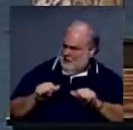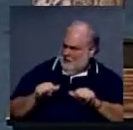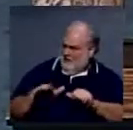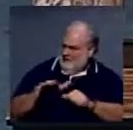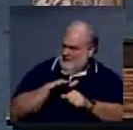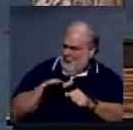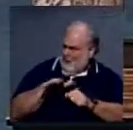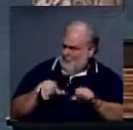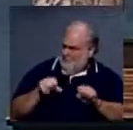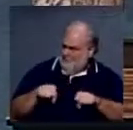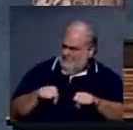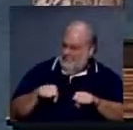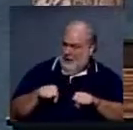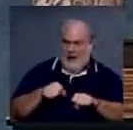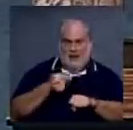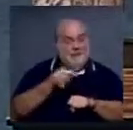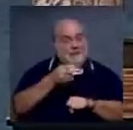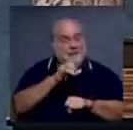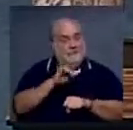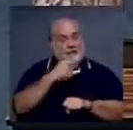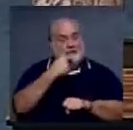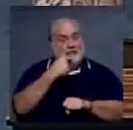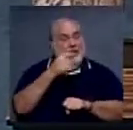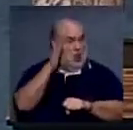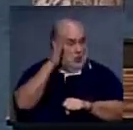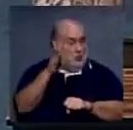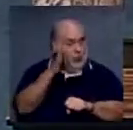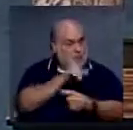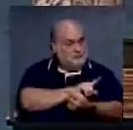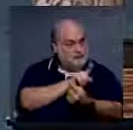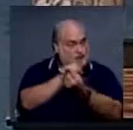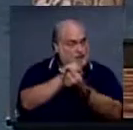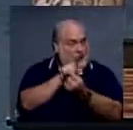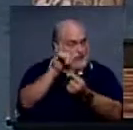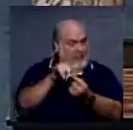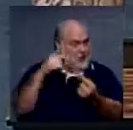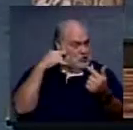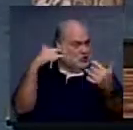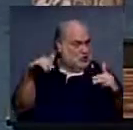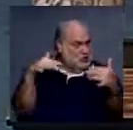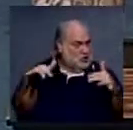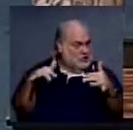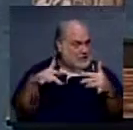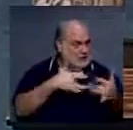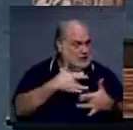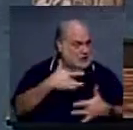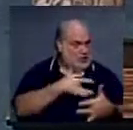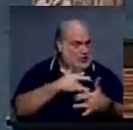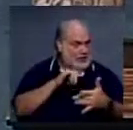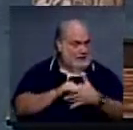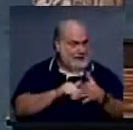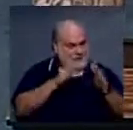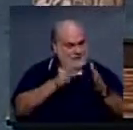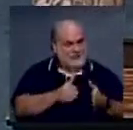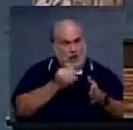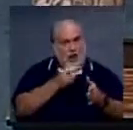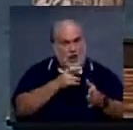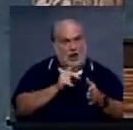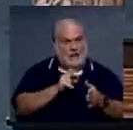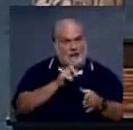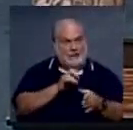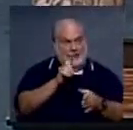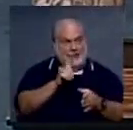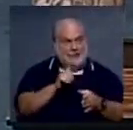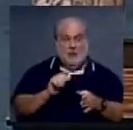area. And they assured me they were going to address the noise concerns that Mr. Clark had. So my